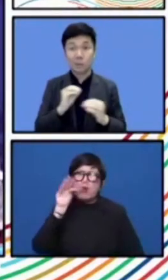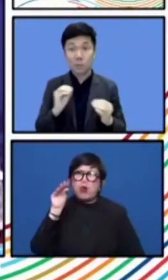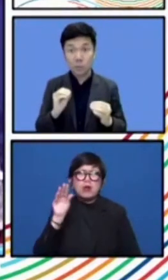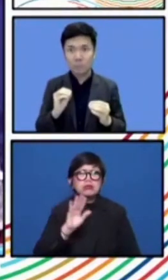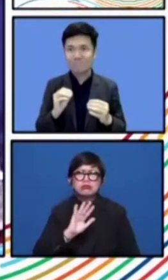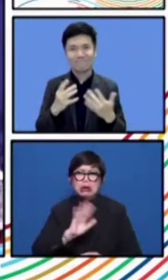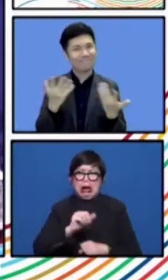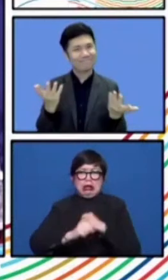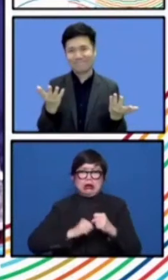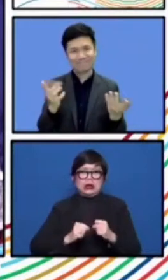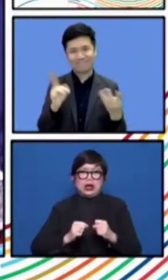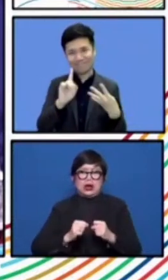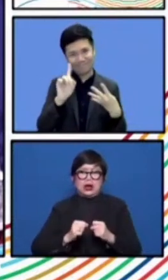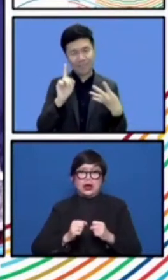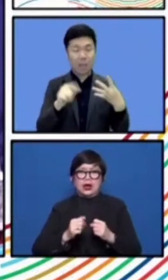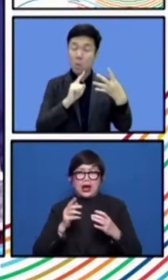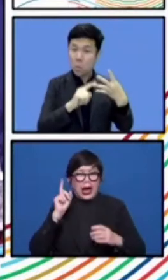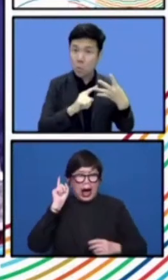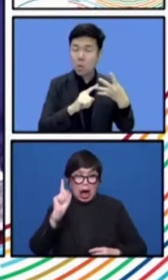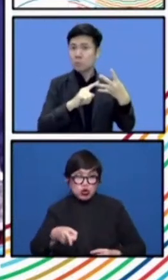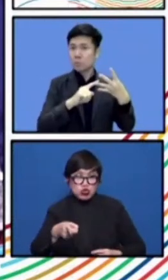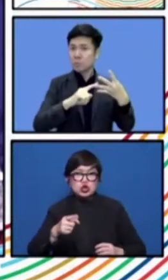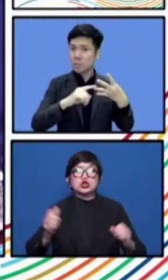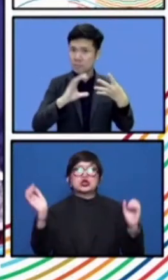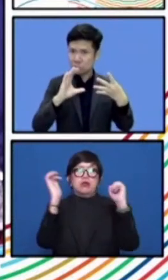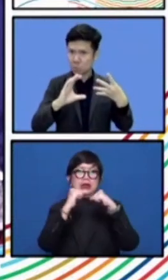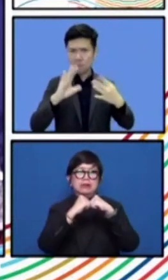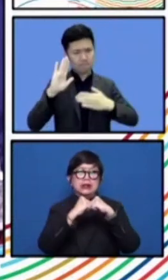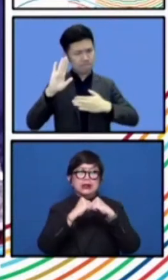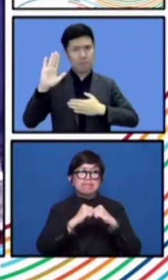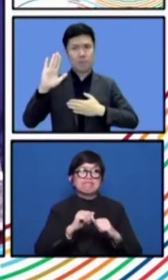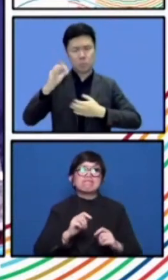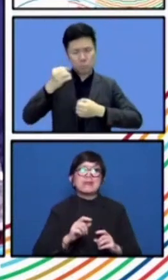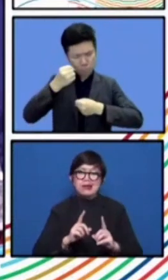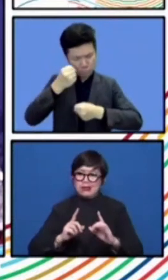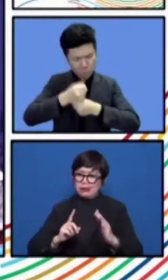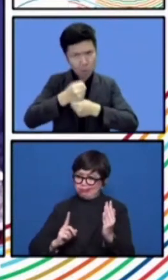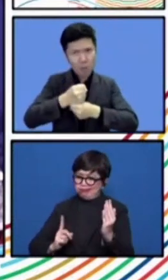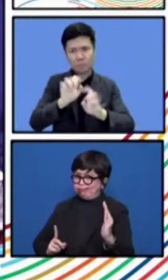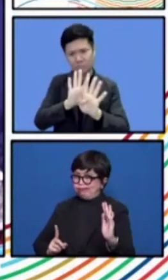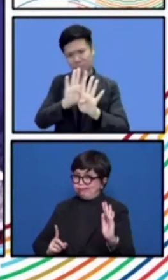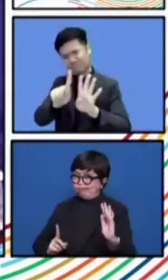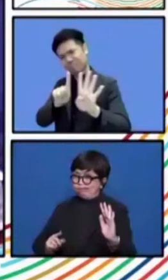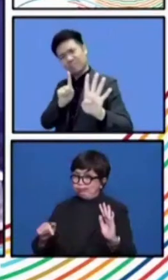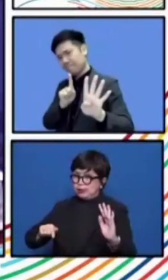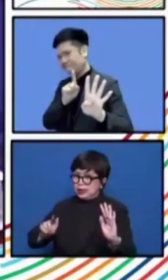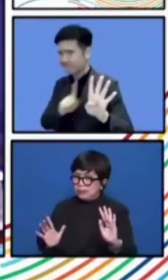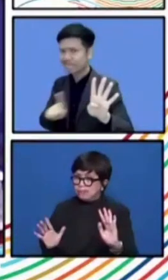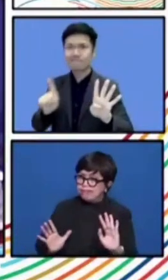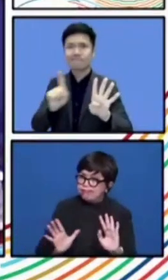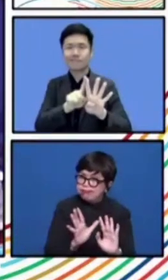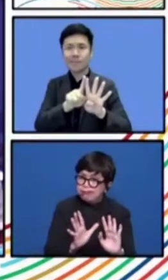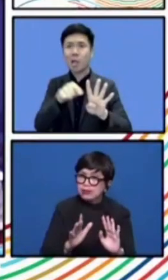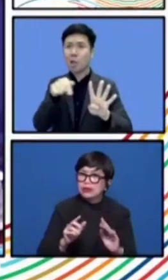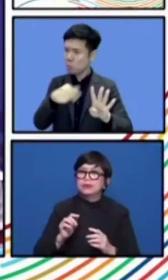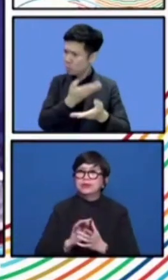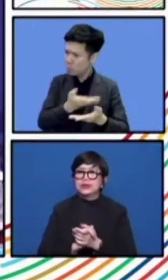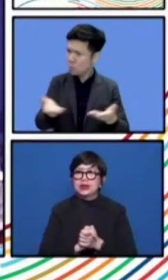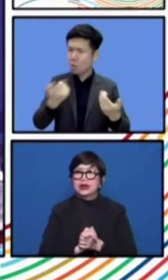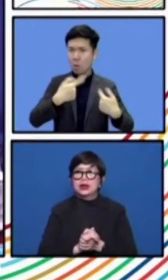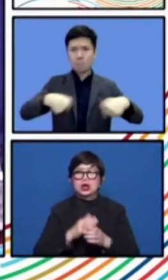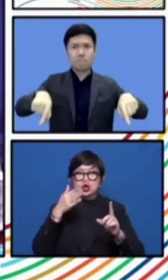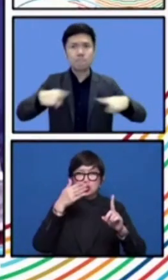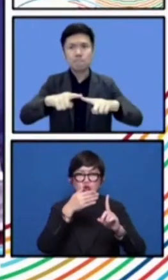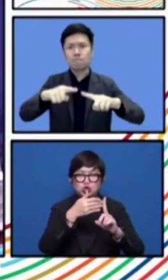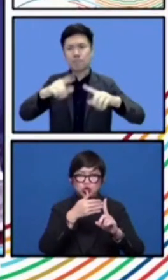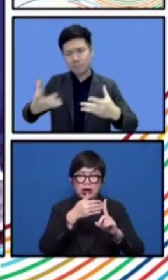making sure that no one is Left Behind and there's nothing about us without us and that in this world that we are living